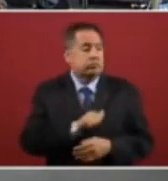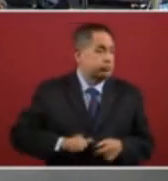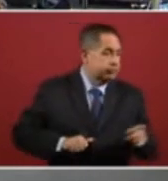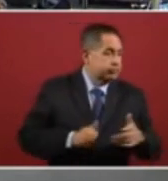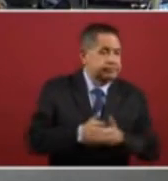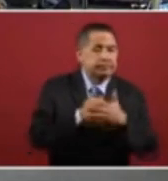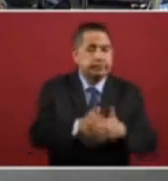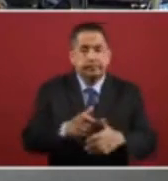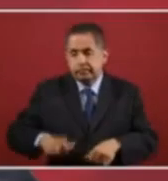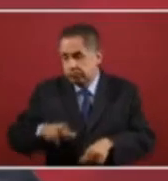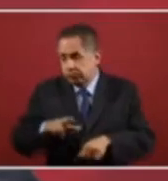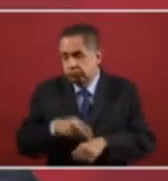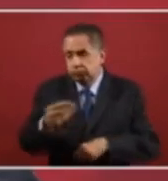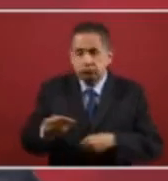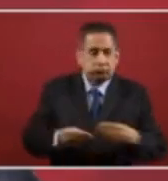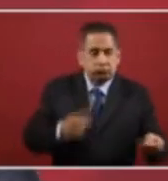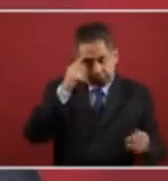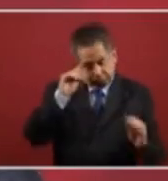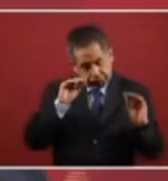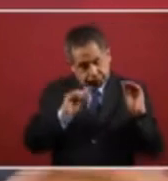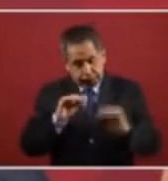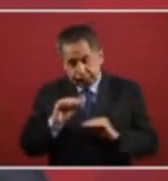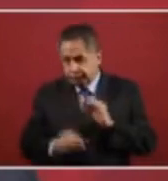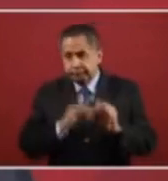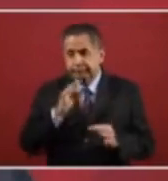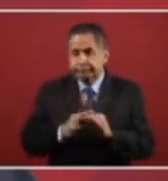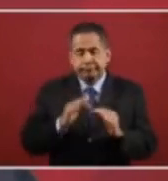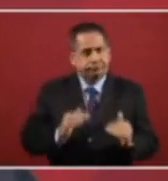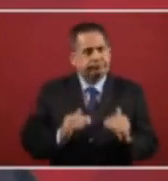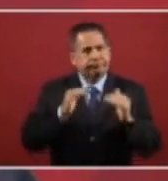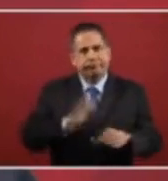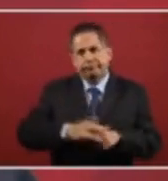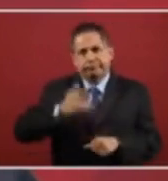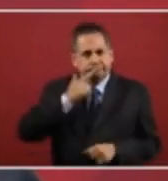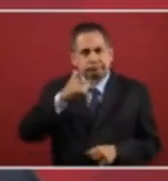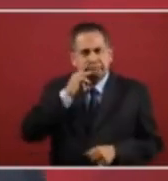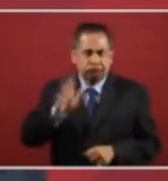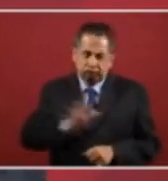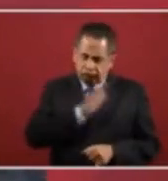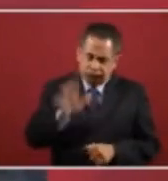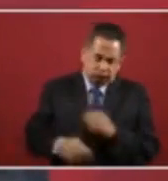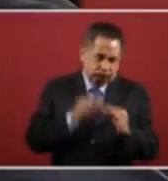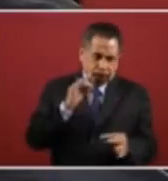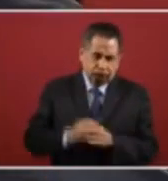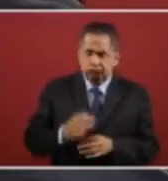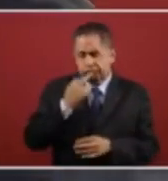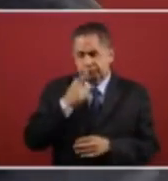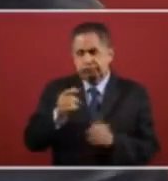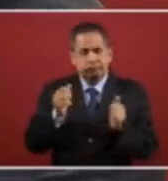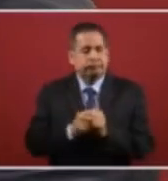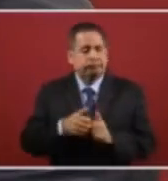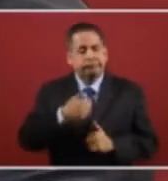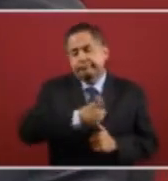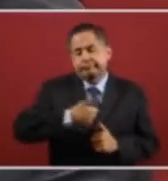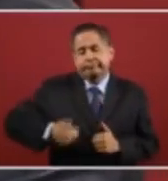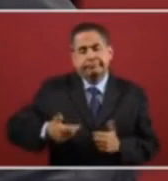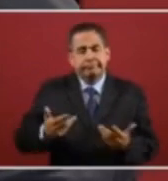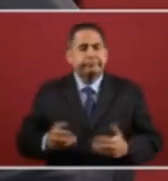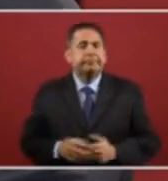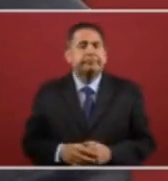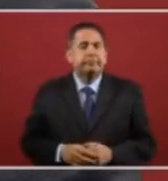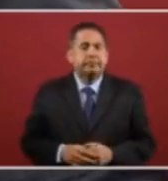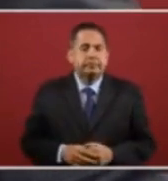are areas, but we're giving information to the governor so they can elevate the